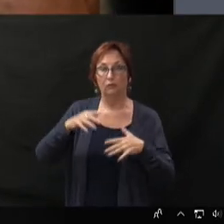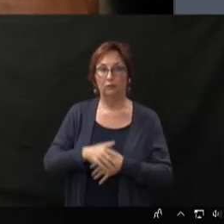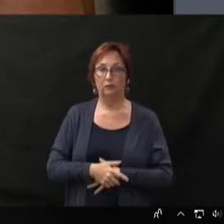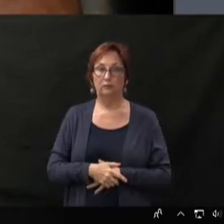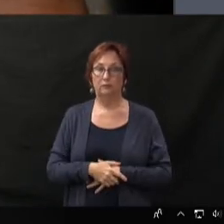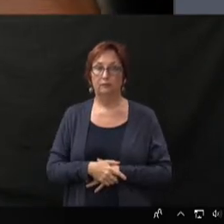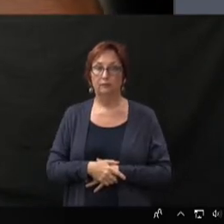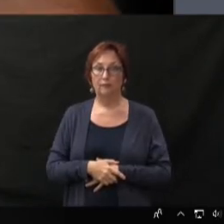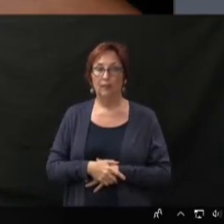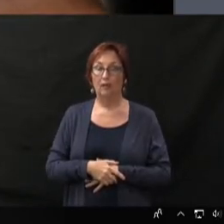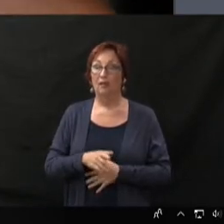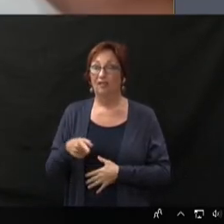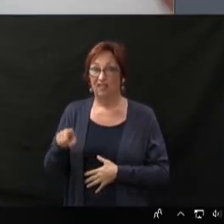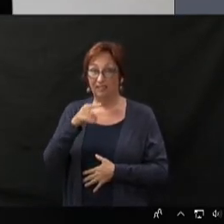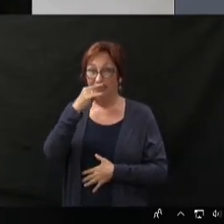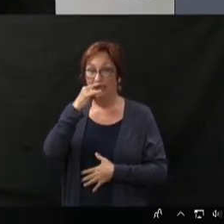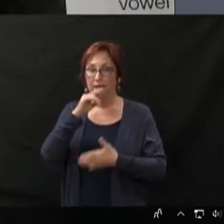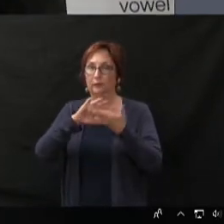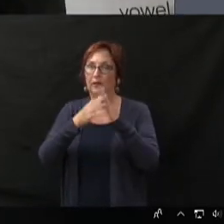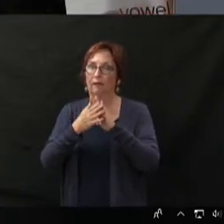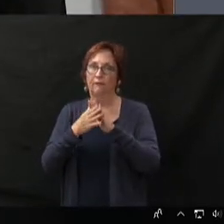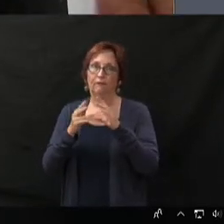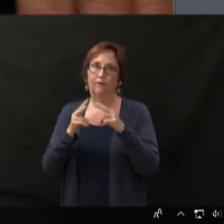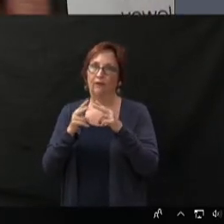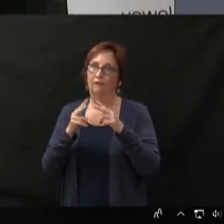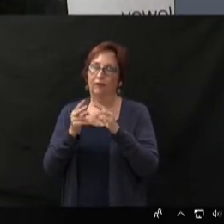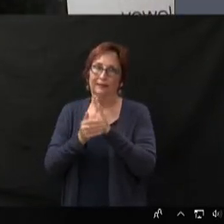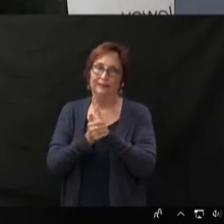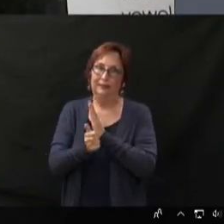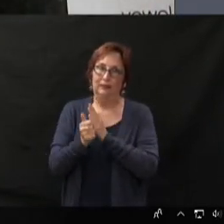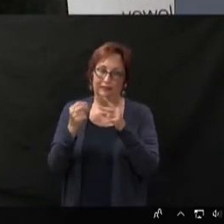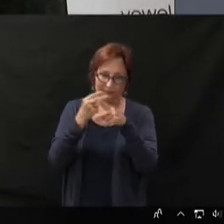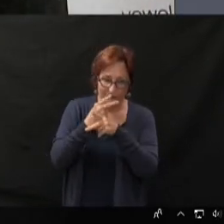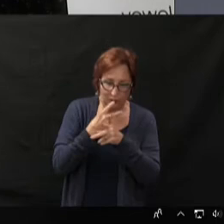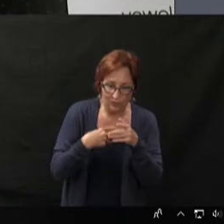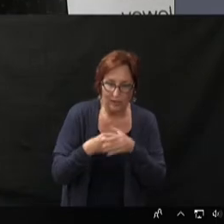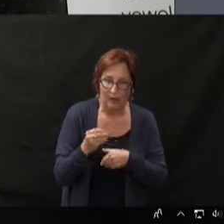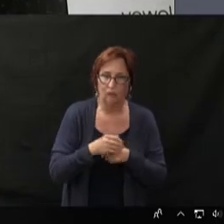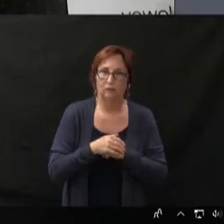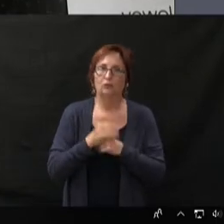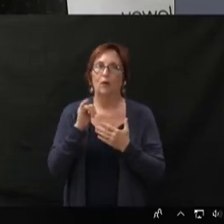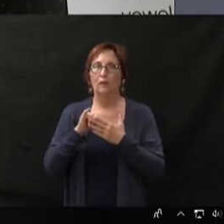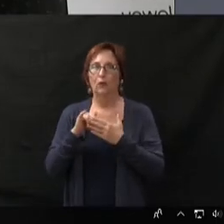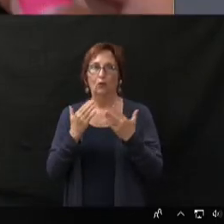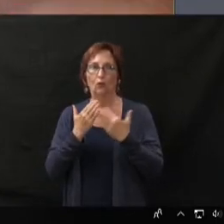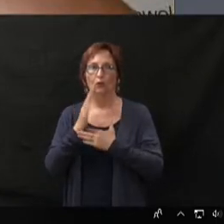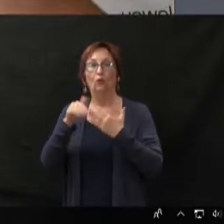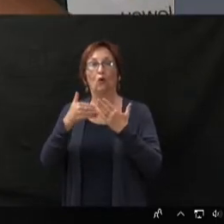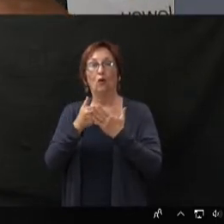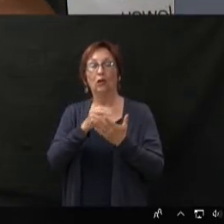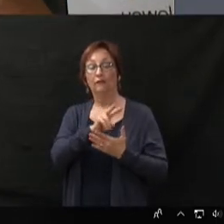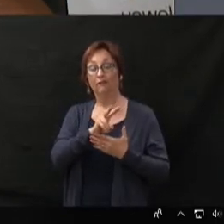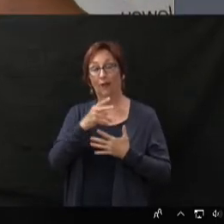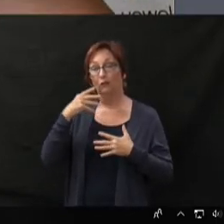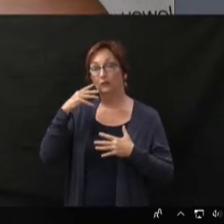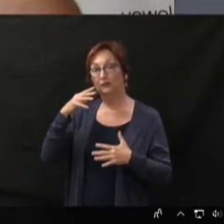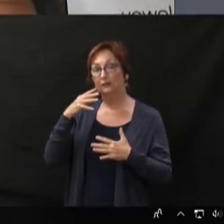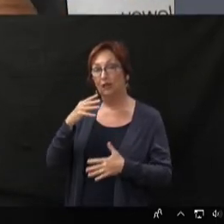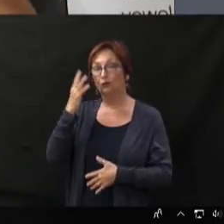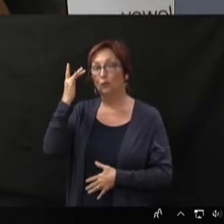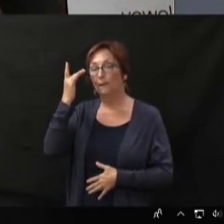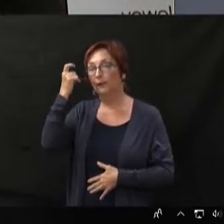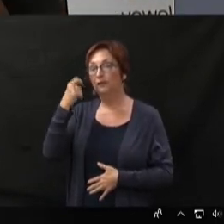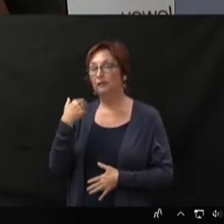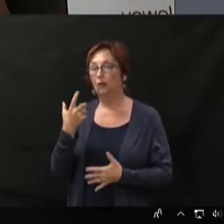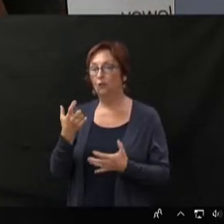they become very adept at figuring this out and knowing this. And I'm going to go through all the vowel sounds because I